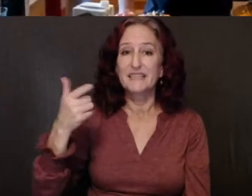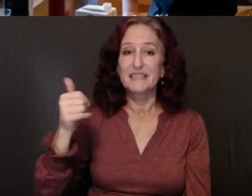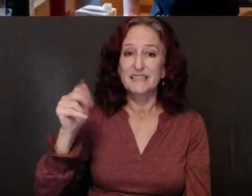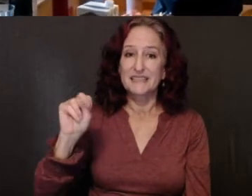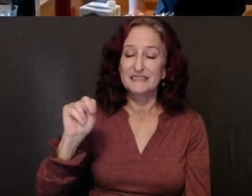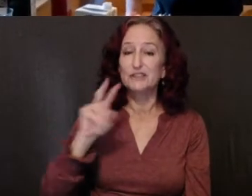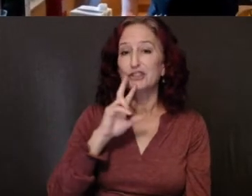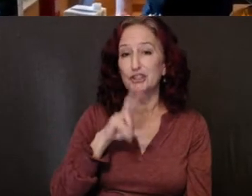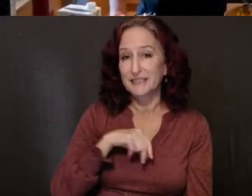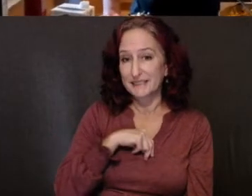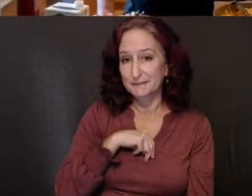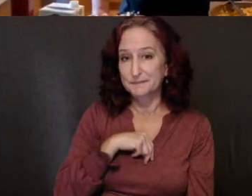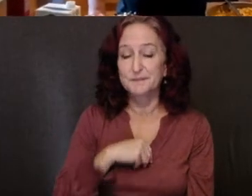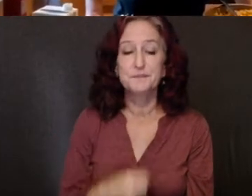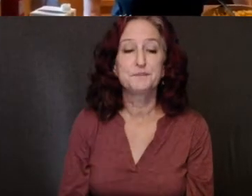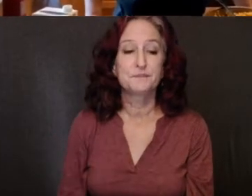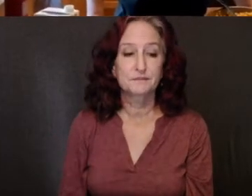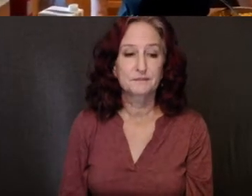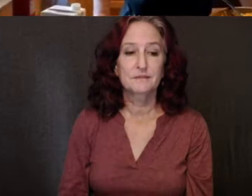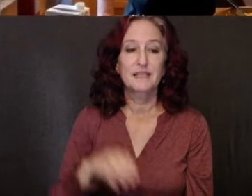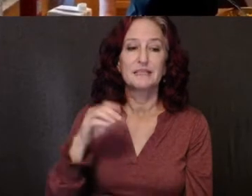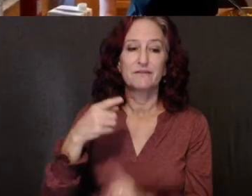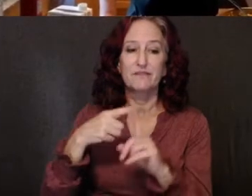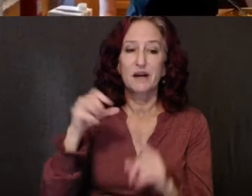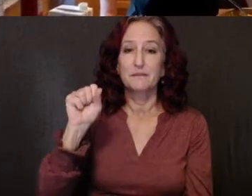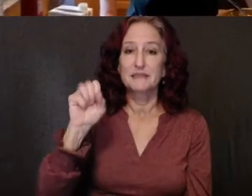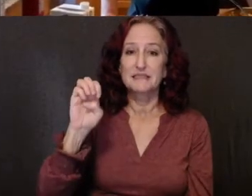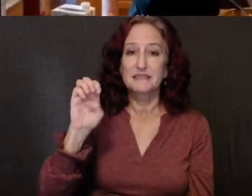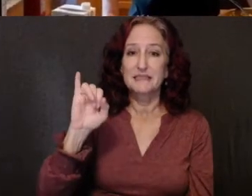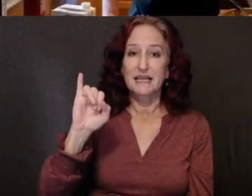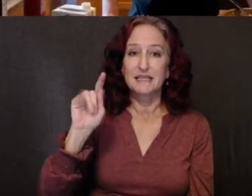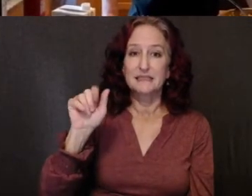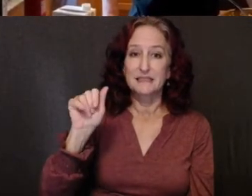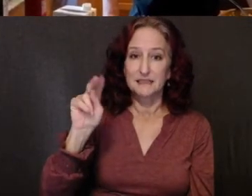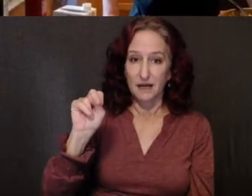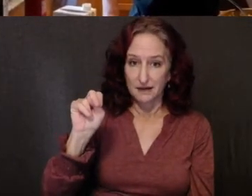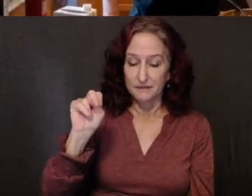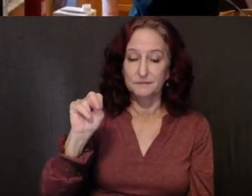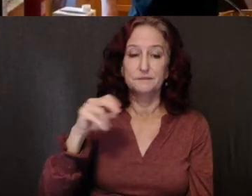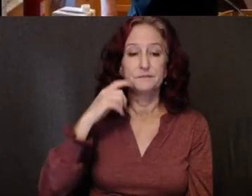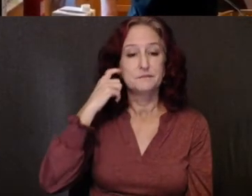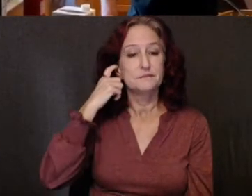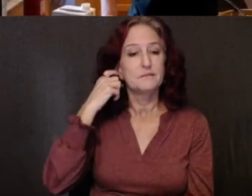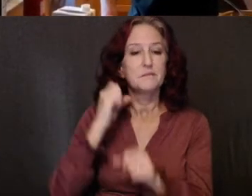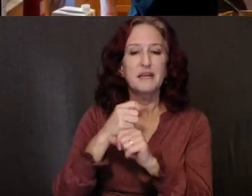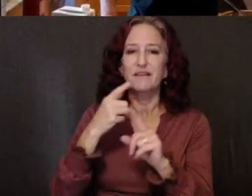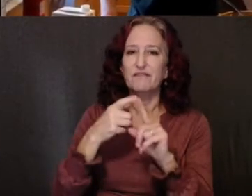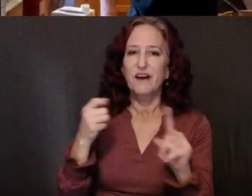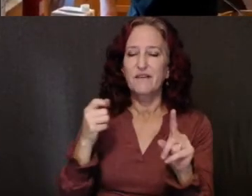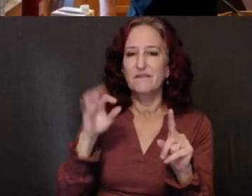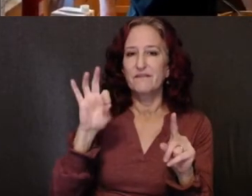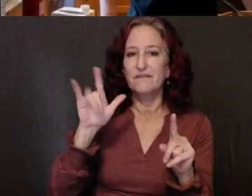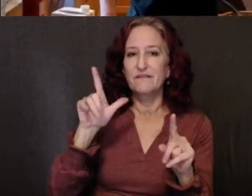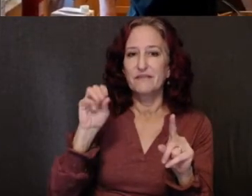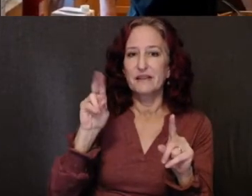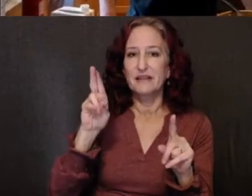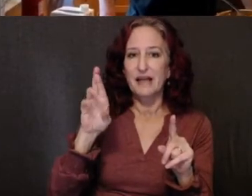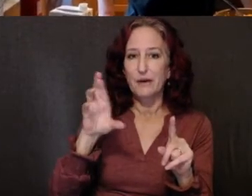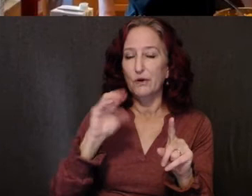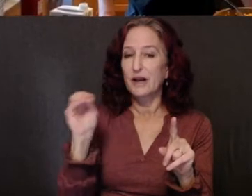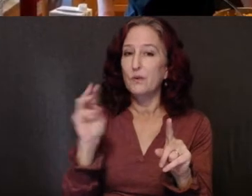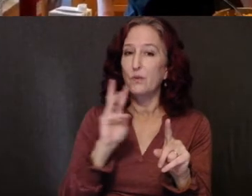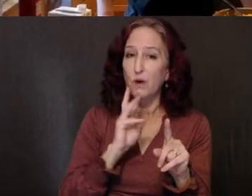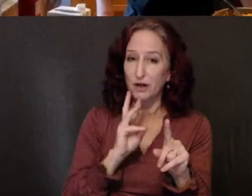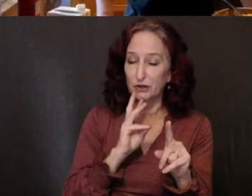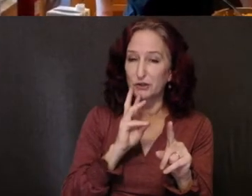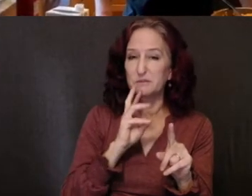Thanksgiving? Well, I actually make like vegan turkey. I do a seitan